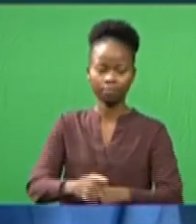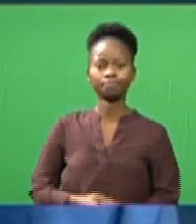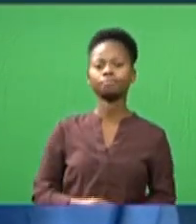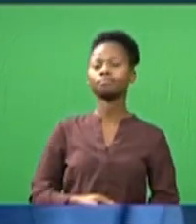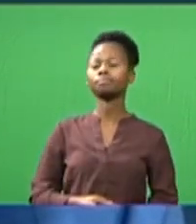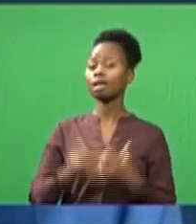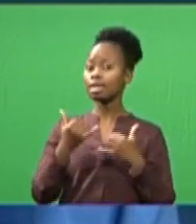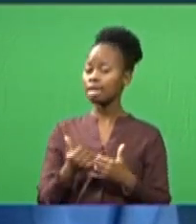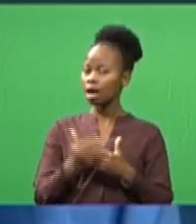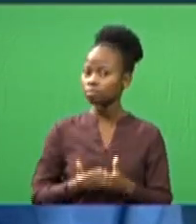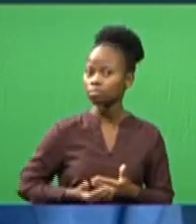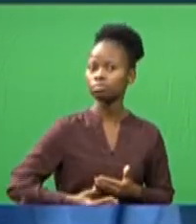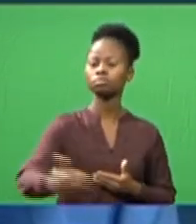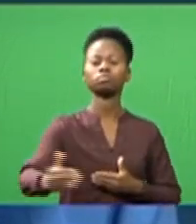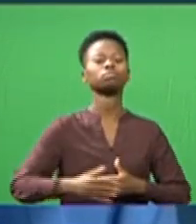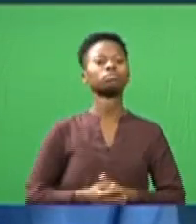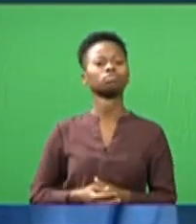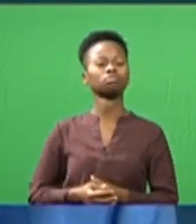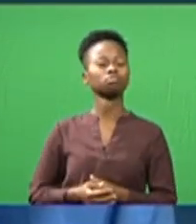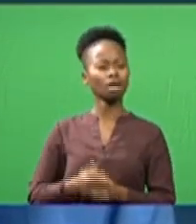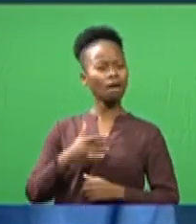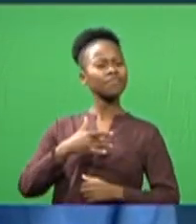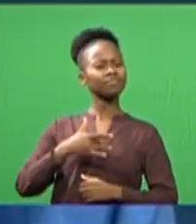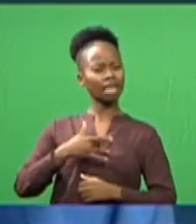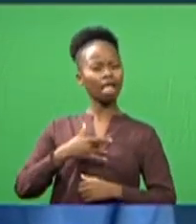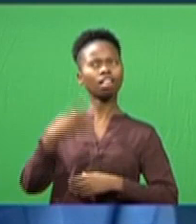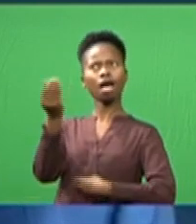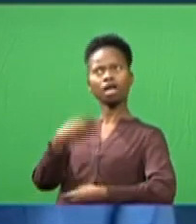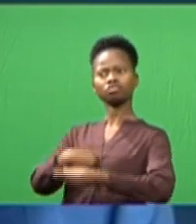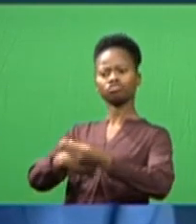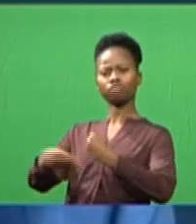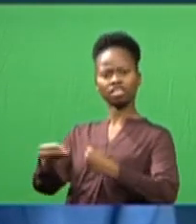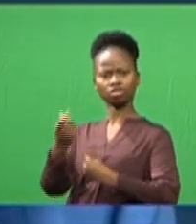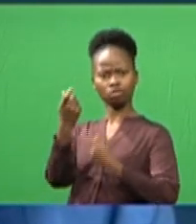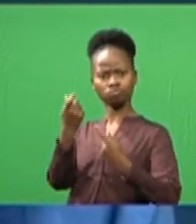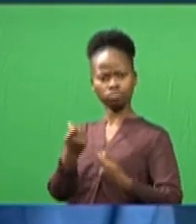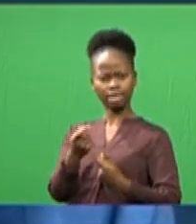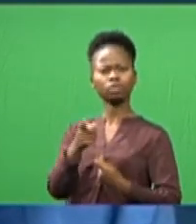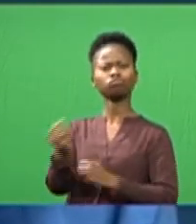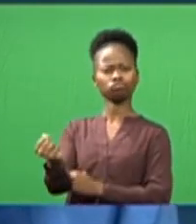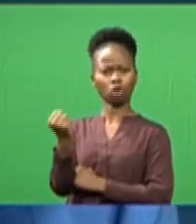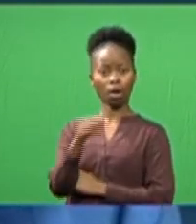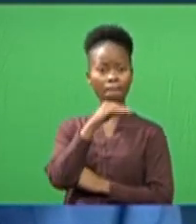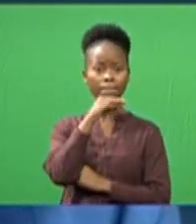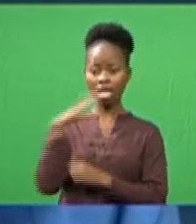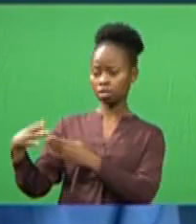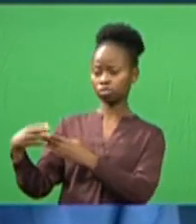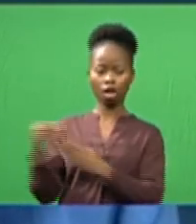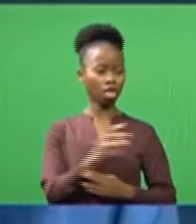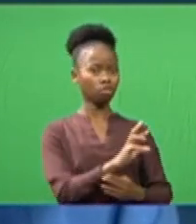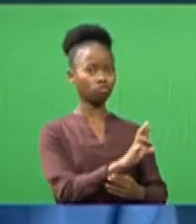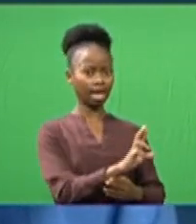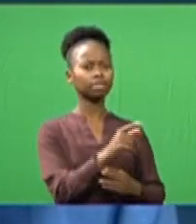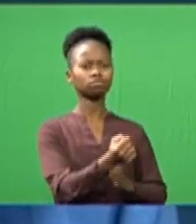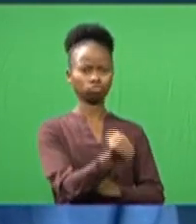Going forward, a stronger exchange rate, ongoing moderation in unit labor costs, and sustained